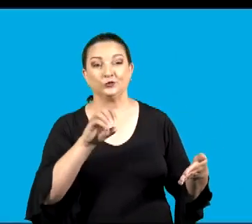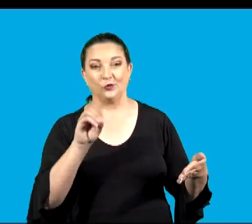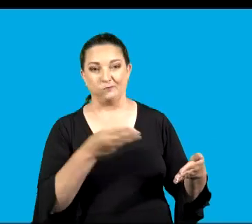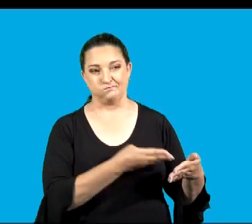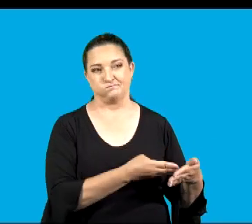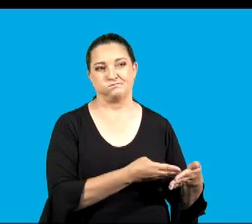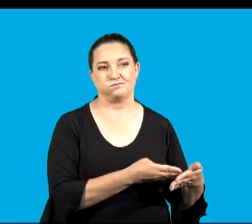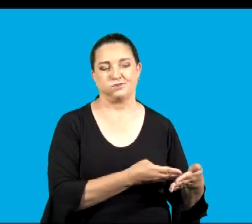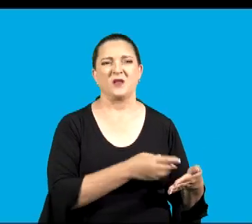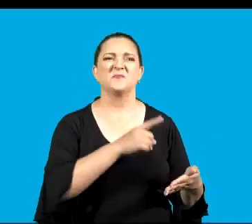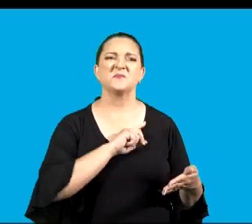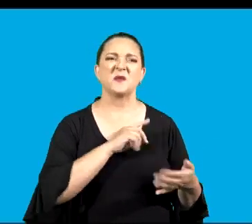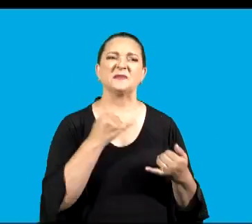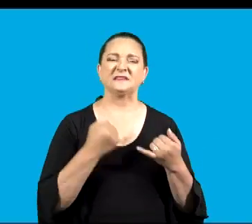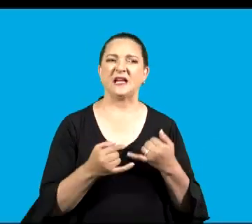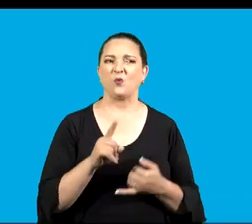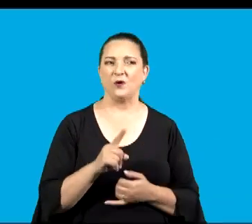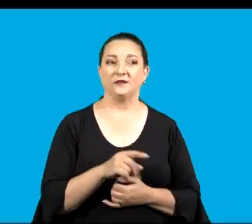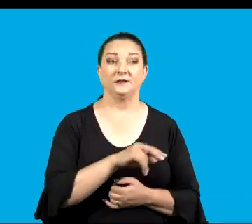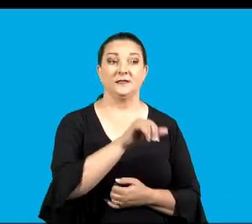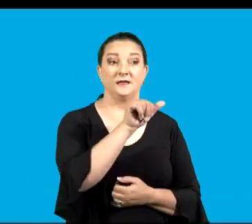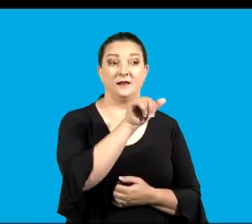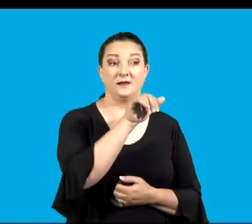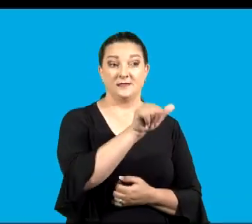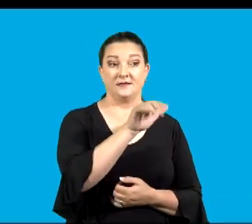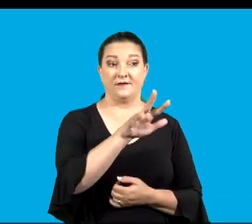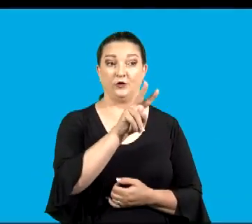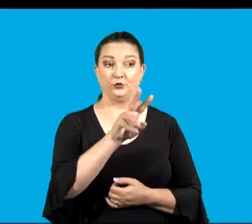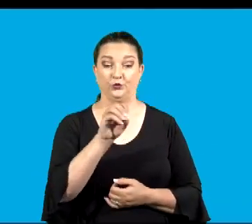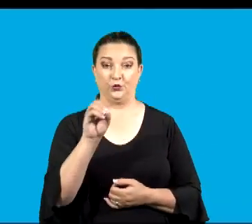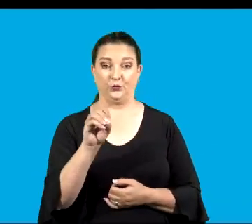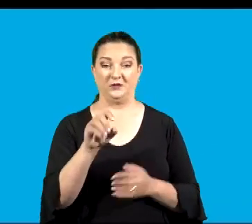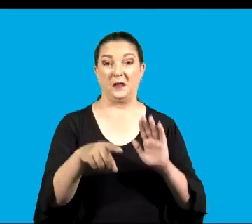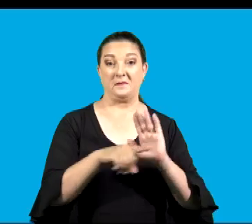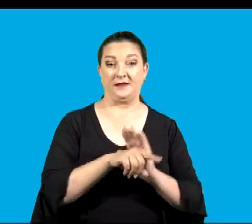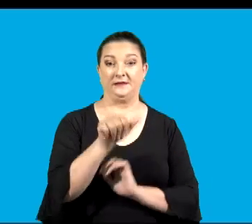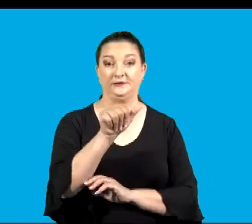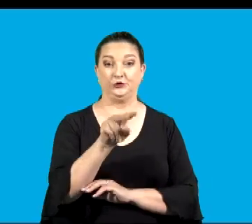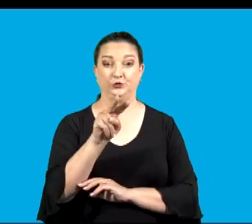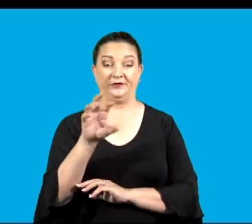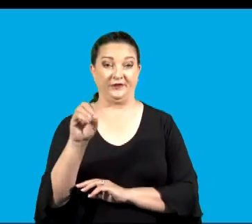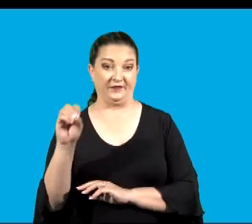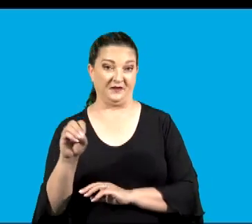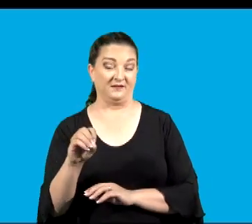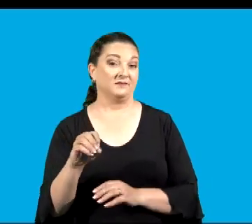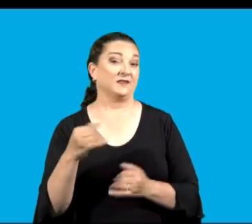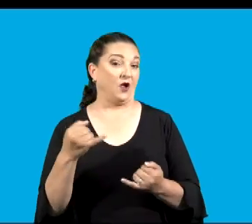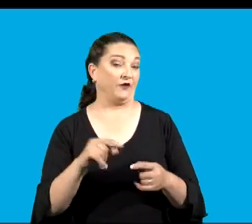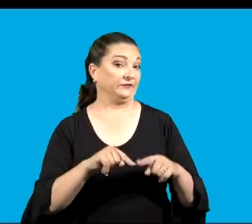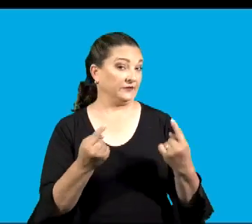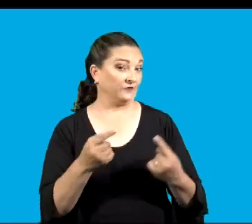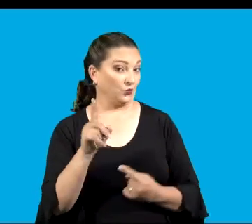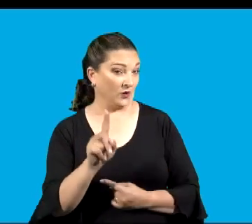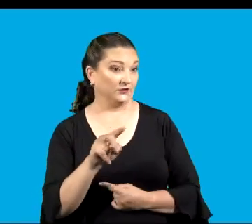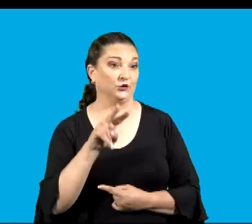is 65.2 minus 62.5. The difference is 2,700.